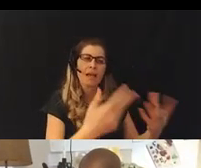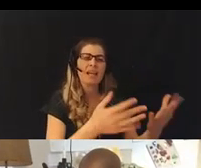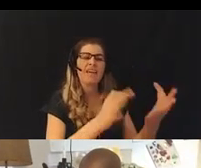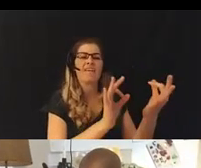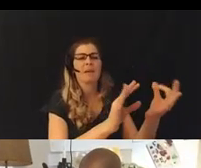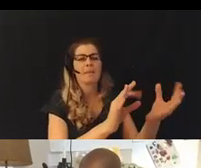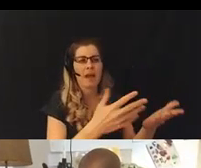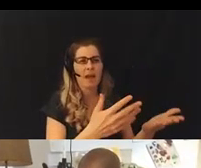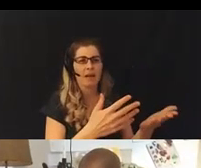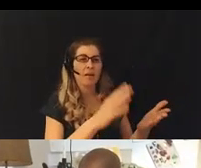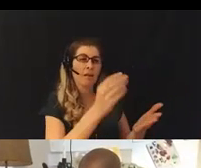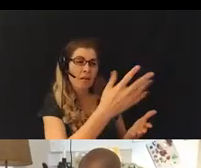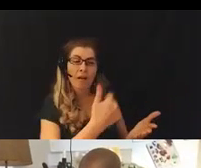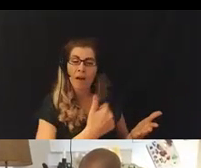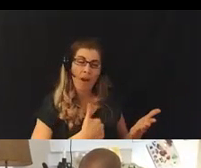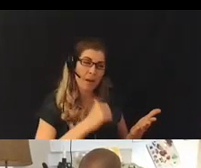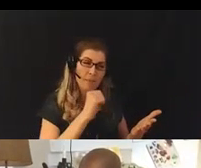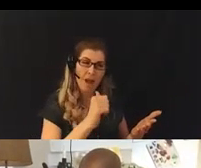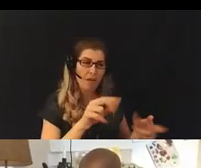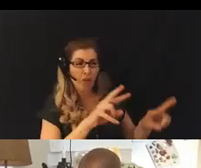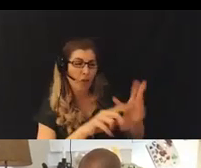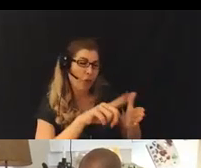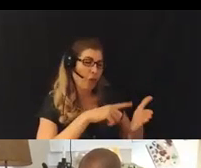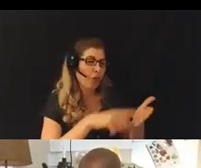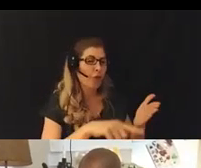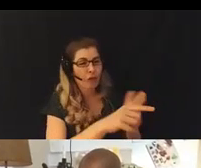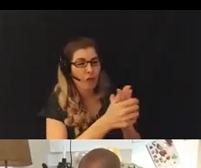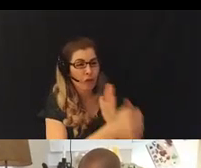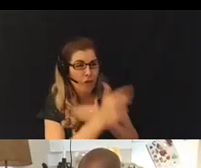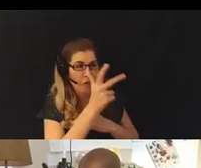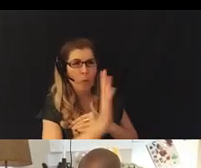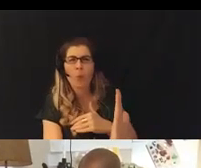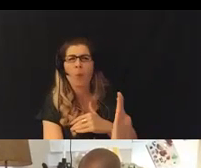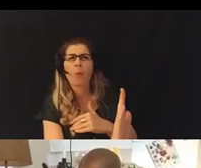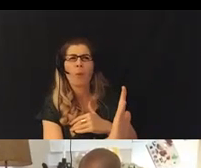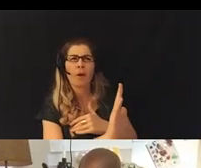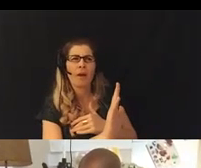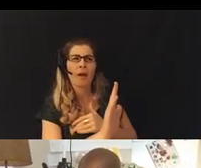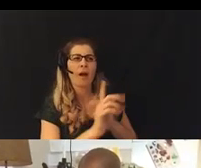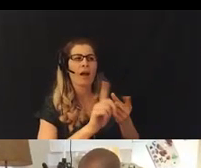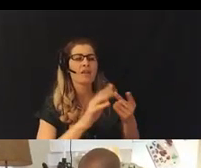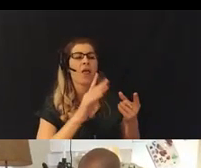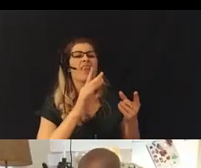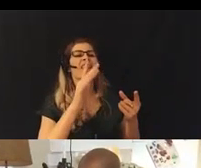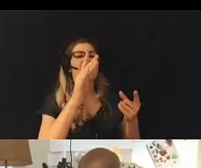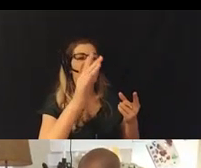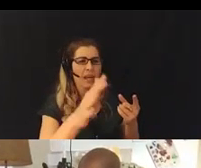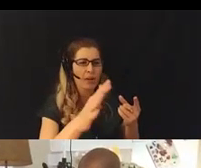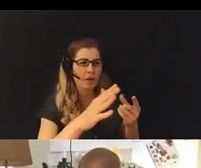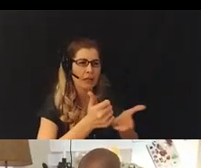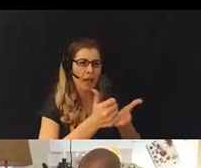I'm not assessing based on technique until much later in the year. And even then, it's always a very gentle conversation.